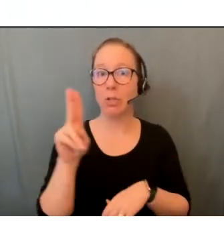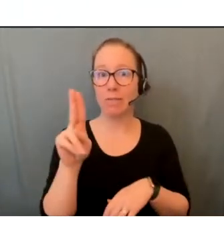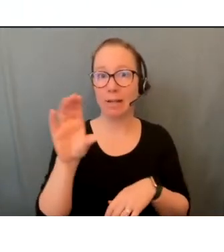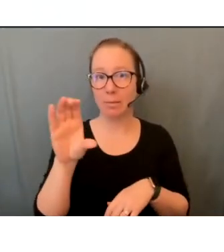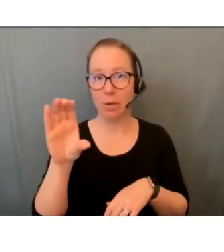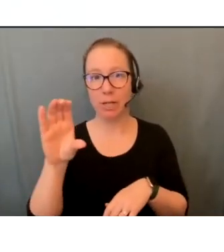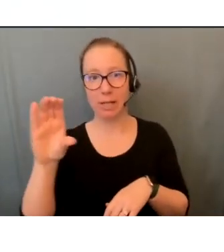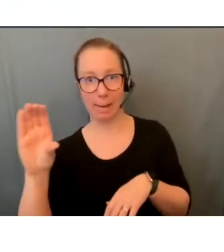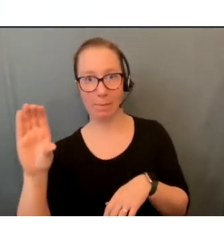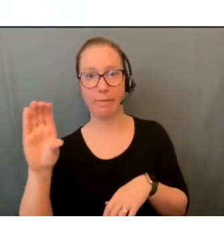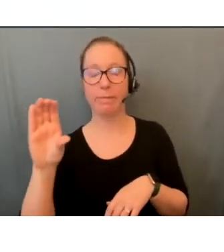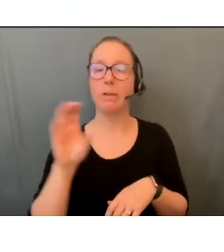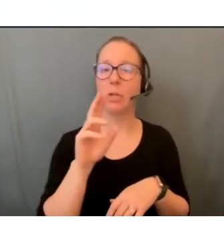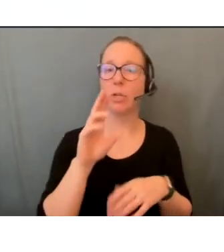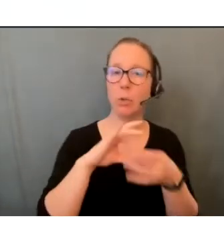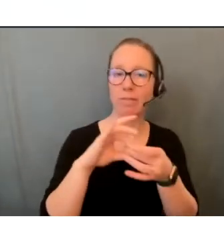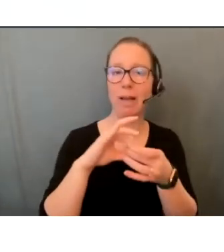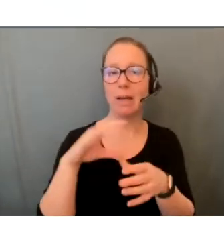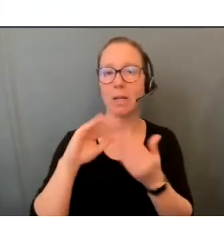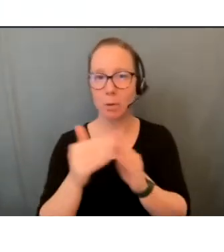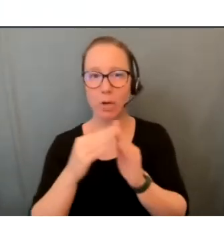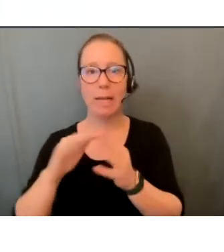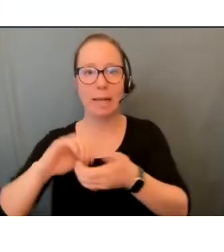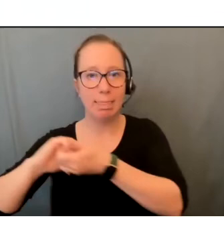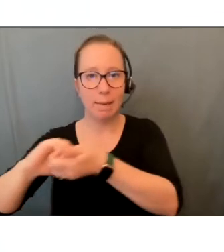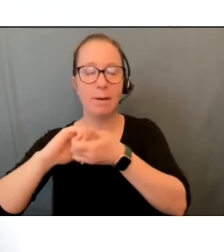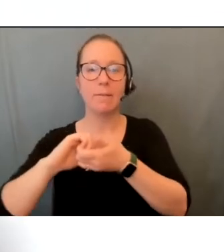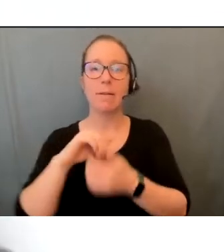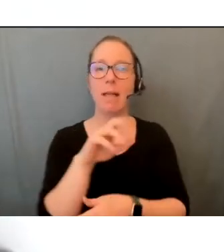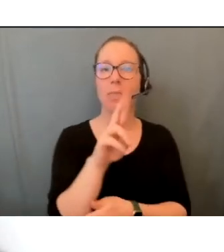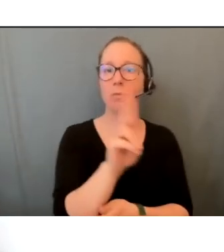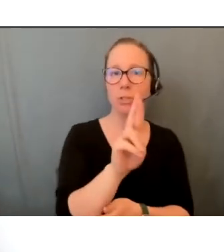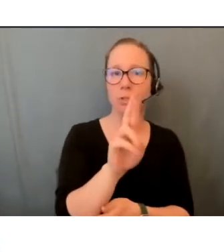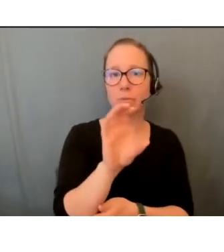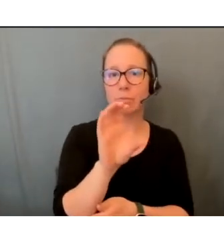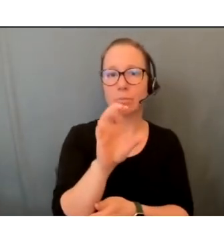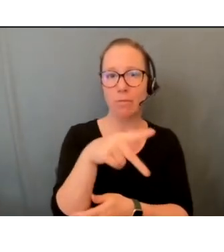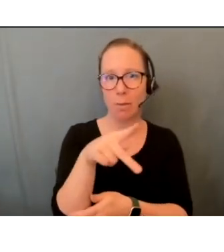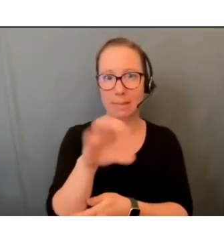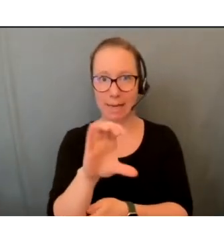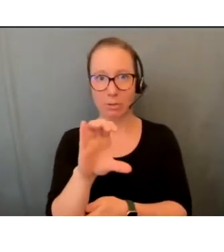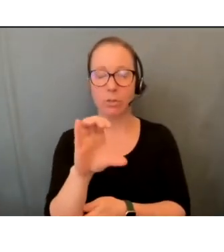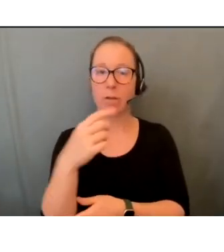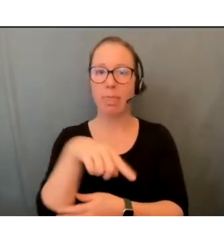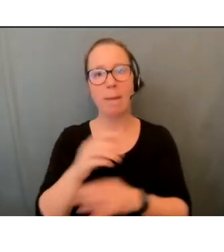and the Regional Clinical Performance Council. who have been